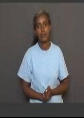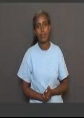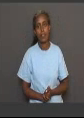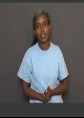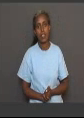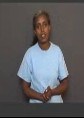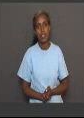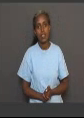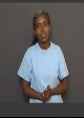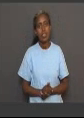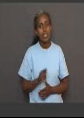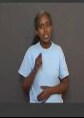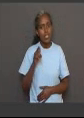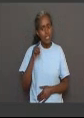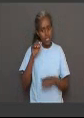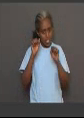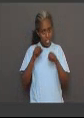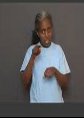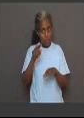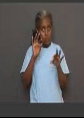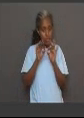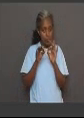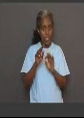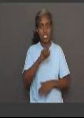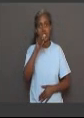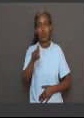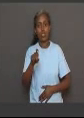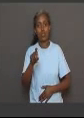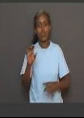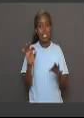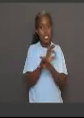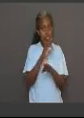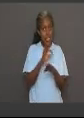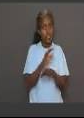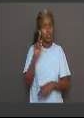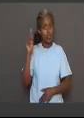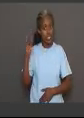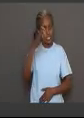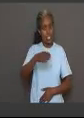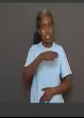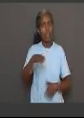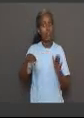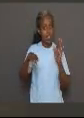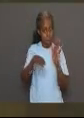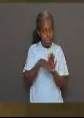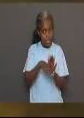Can you define the equation of the function that this graph